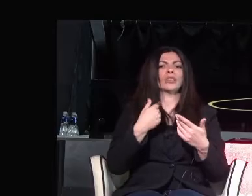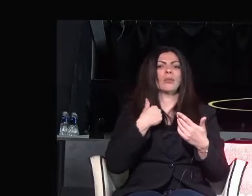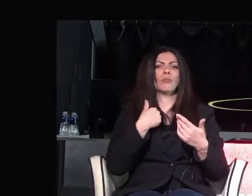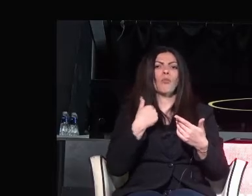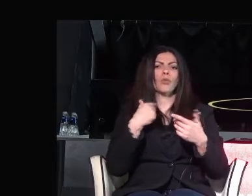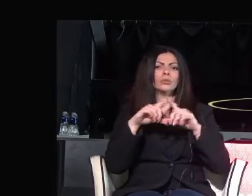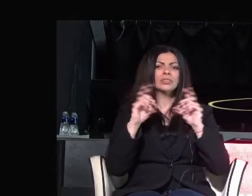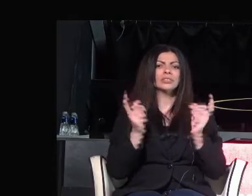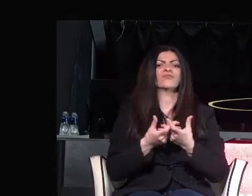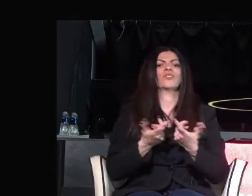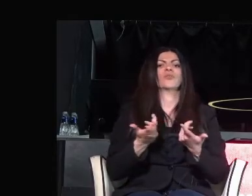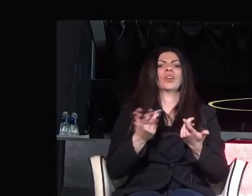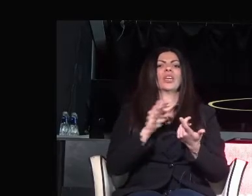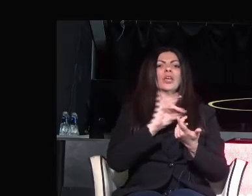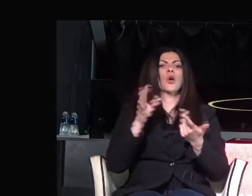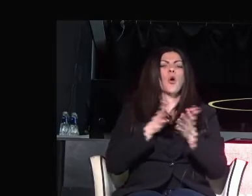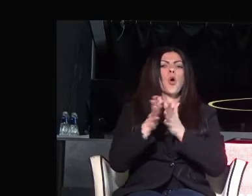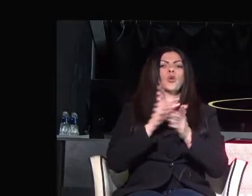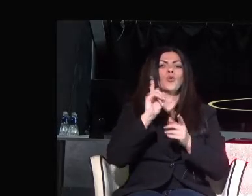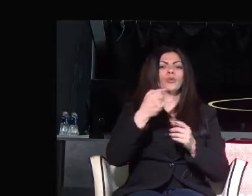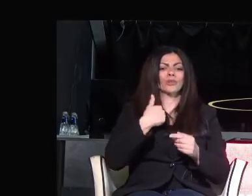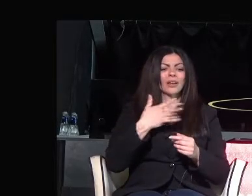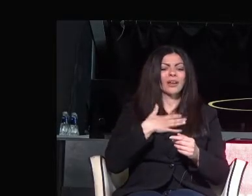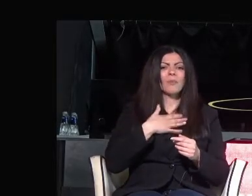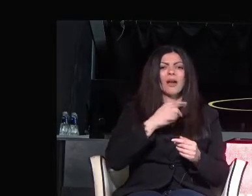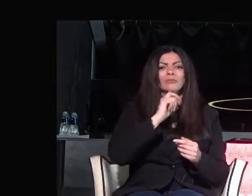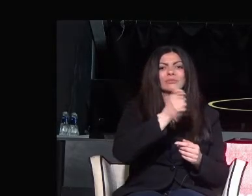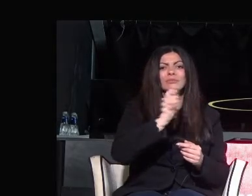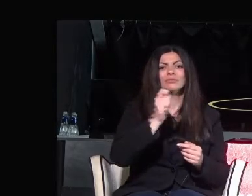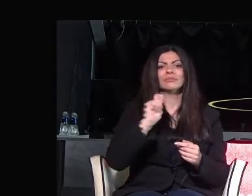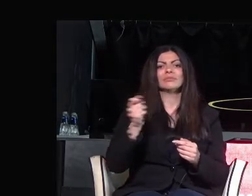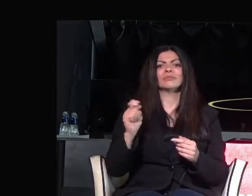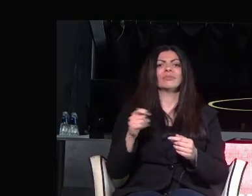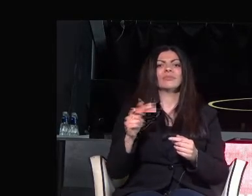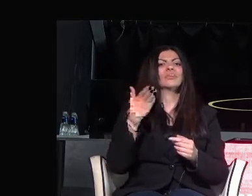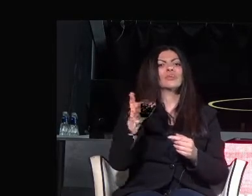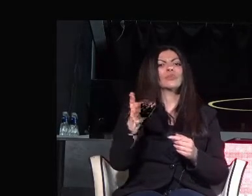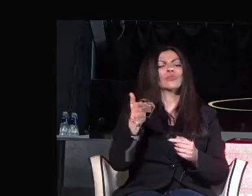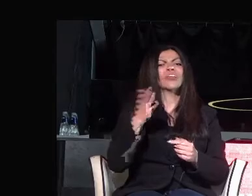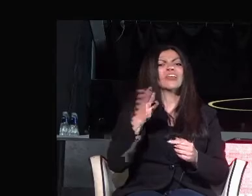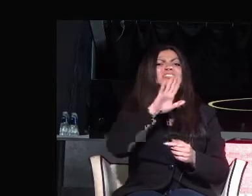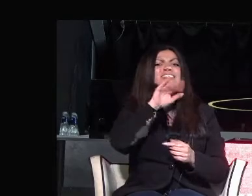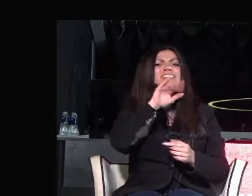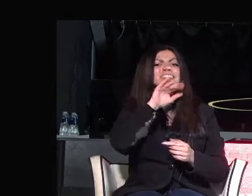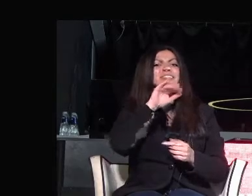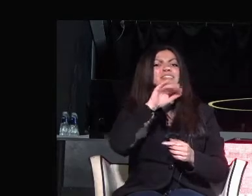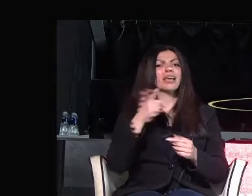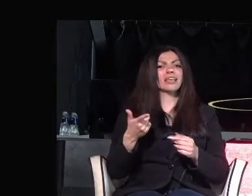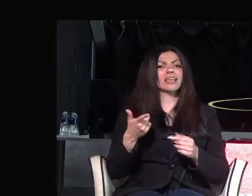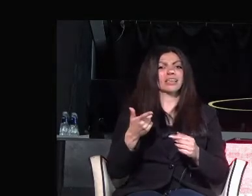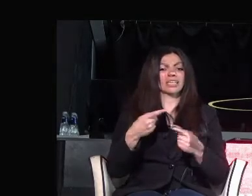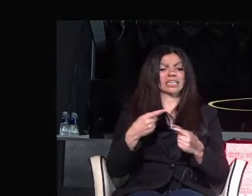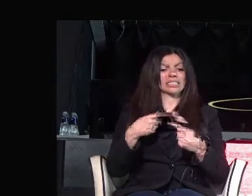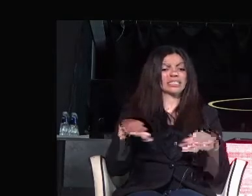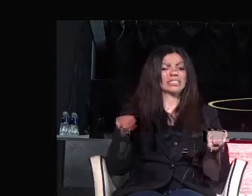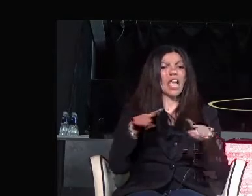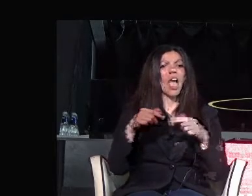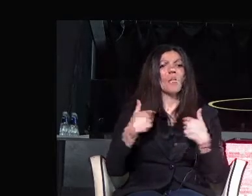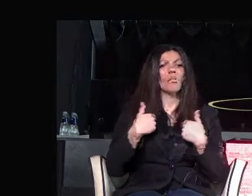And in this room, this is the old room of my mother, where she stayed locked